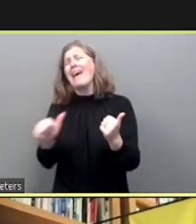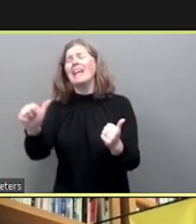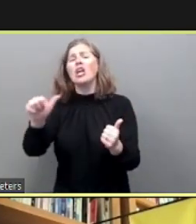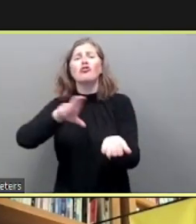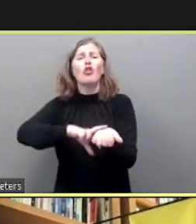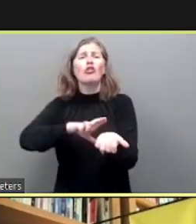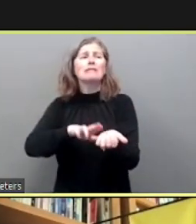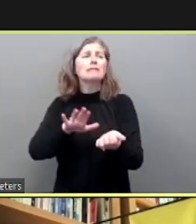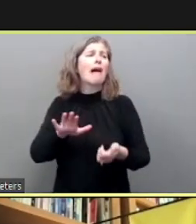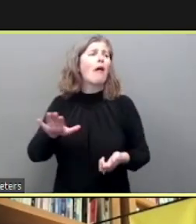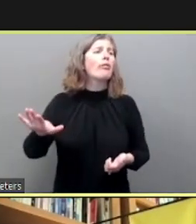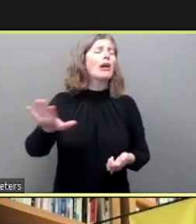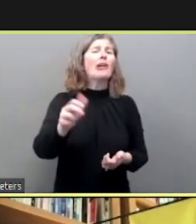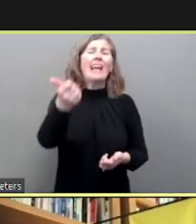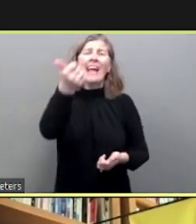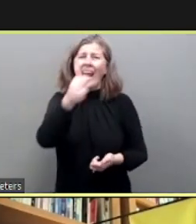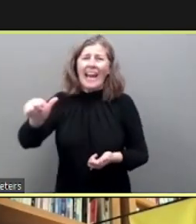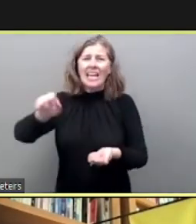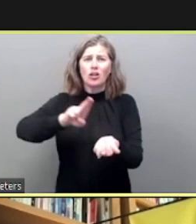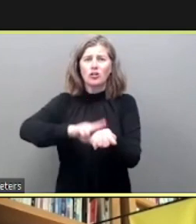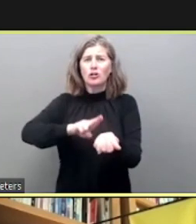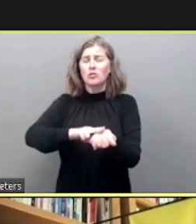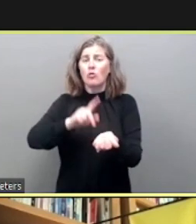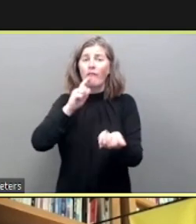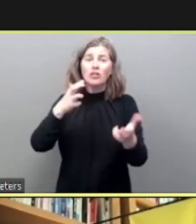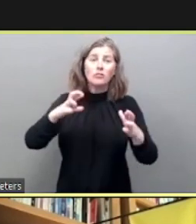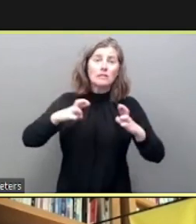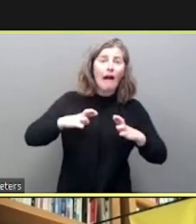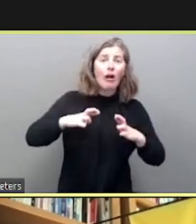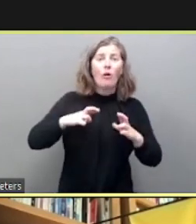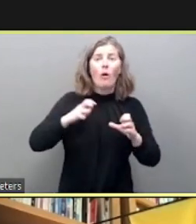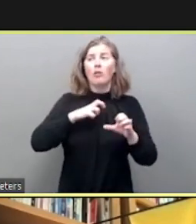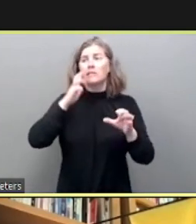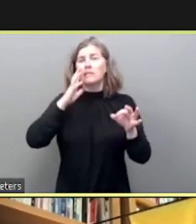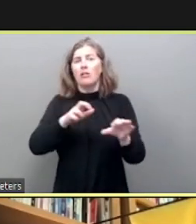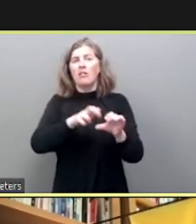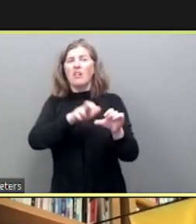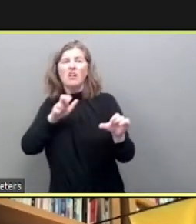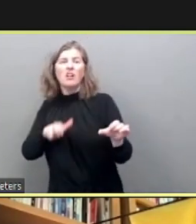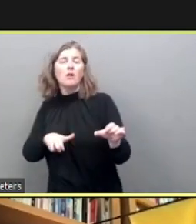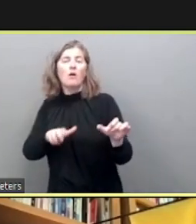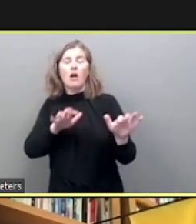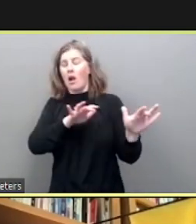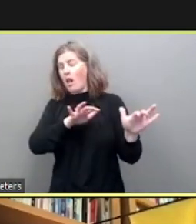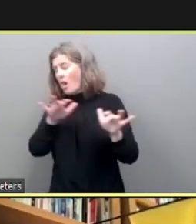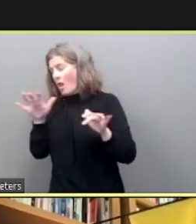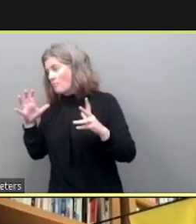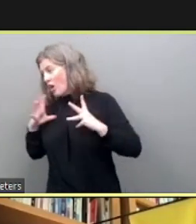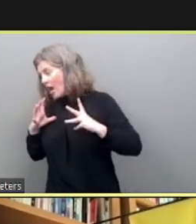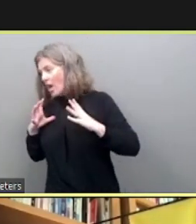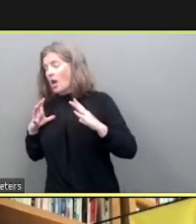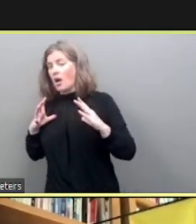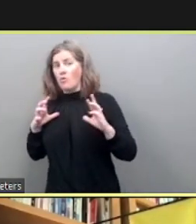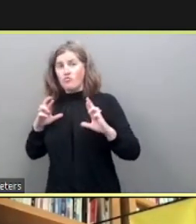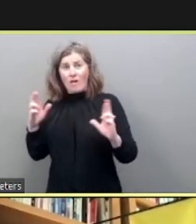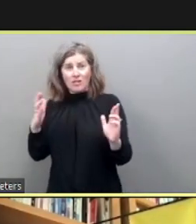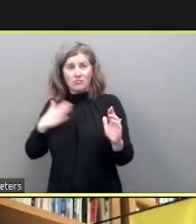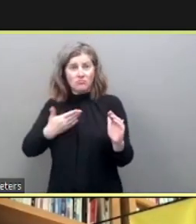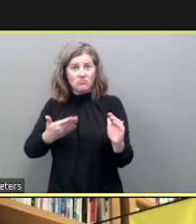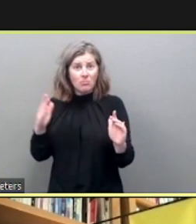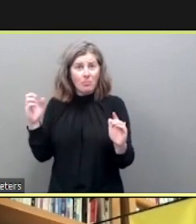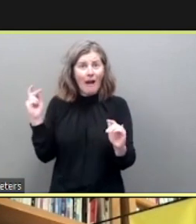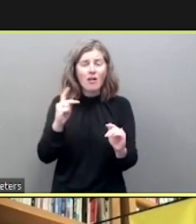out there who've retired or stepped back or needed to take a well-deserved rest during COVID,